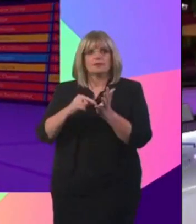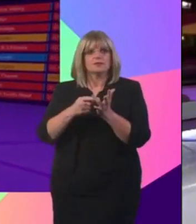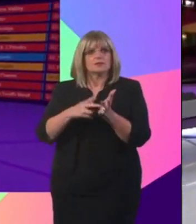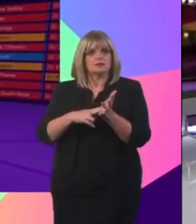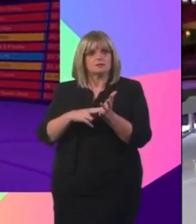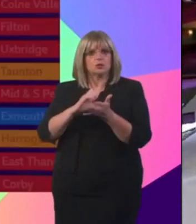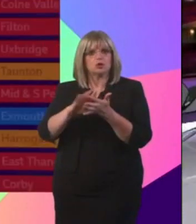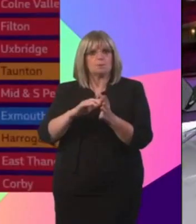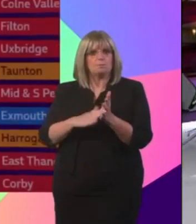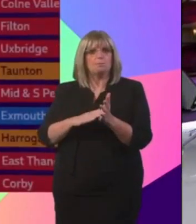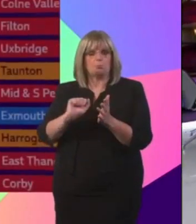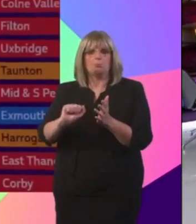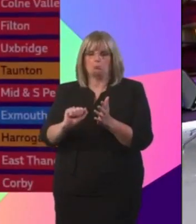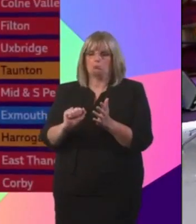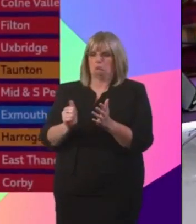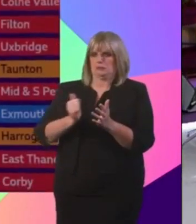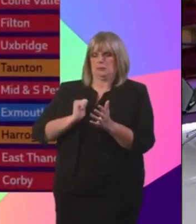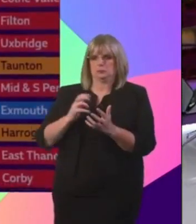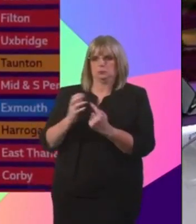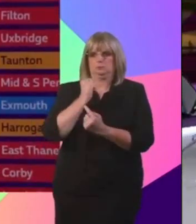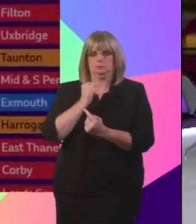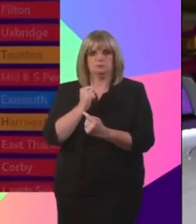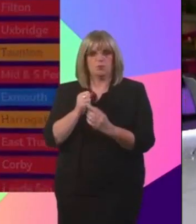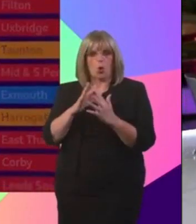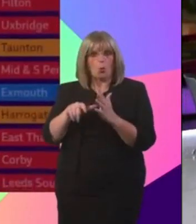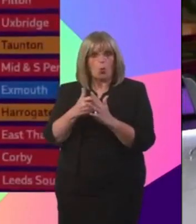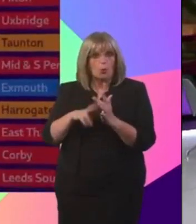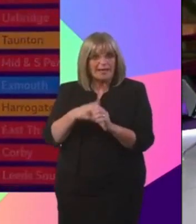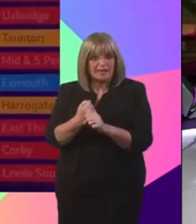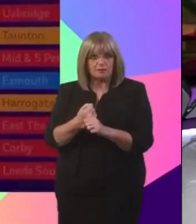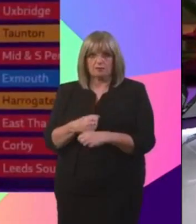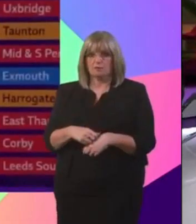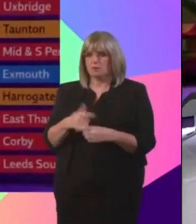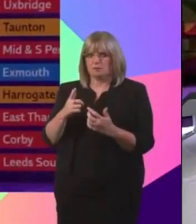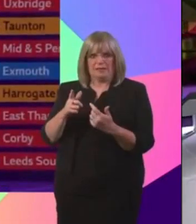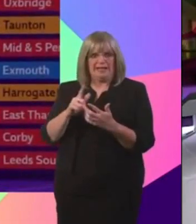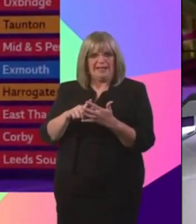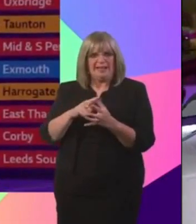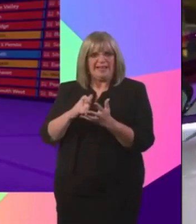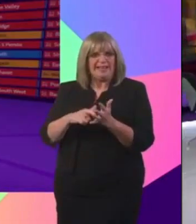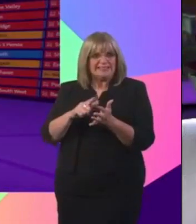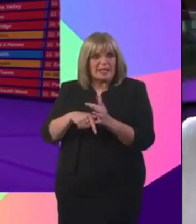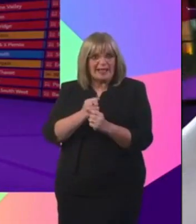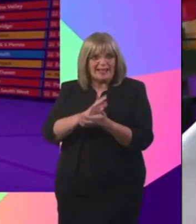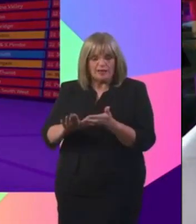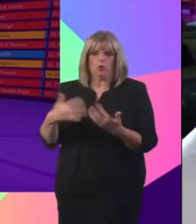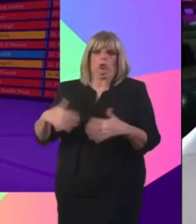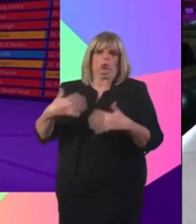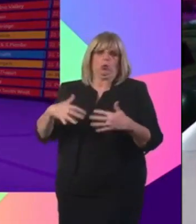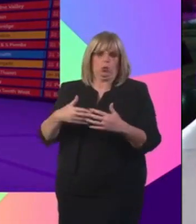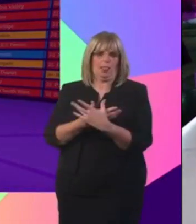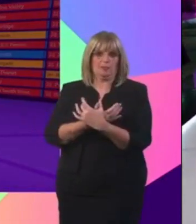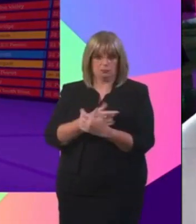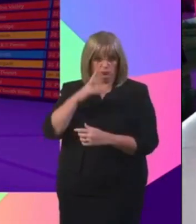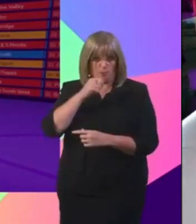of Nigel Farage. Of course, it must be remembered he was back in Parliament. He won his seat, one of the 3 Lib Dems that did. But is he going to continue to lead